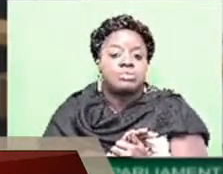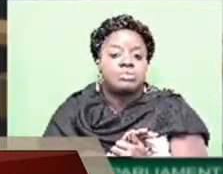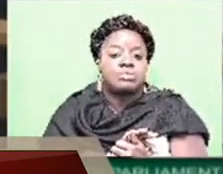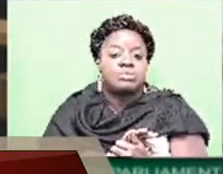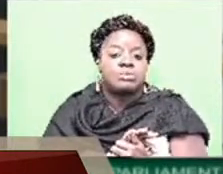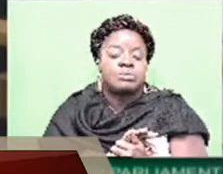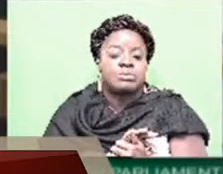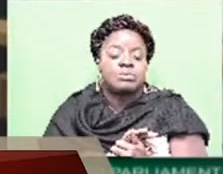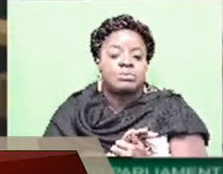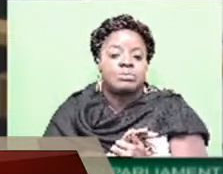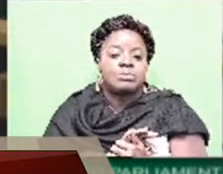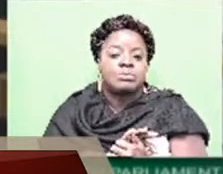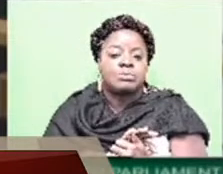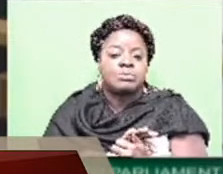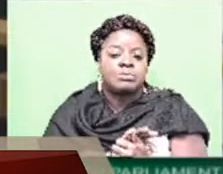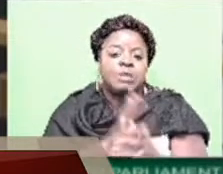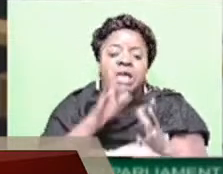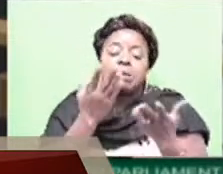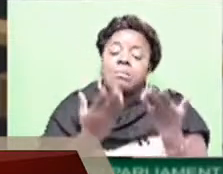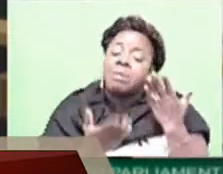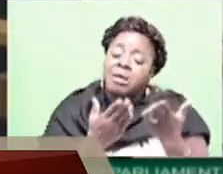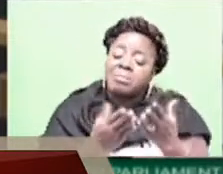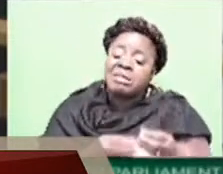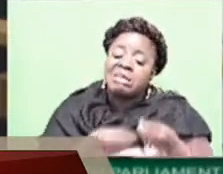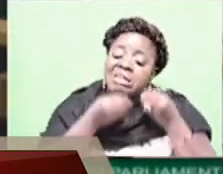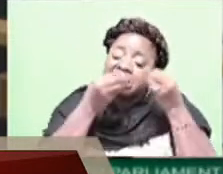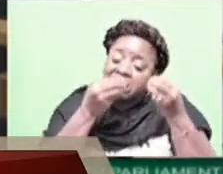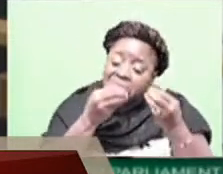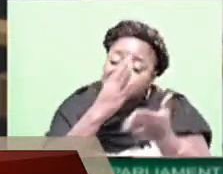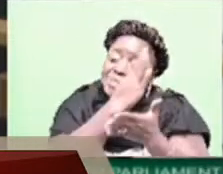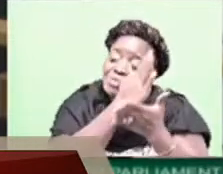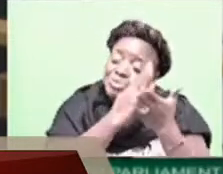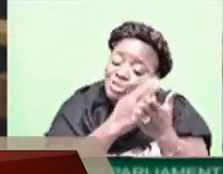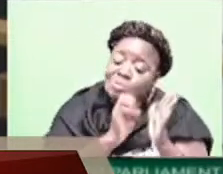At least provide us with the draft regulations.